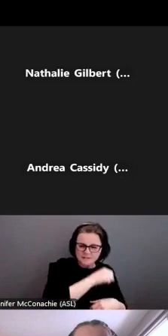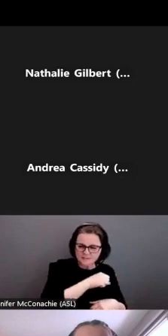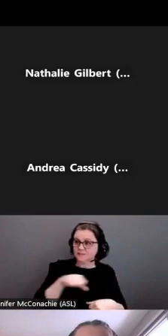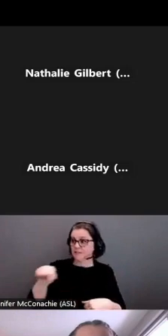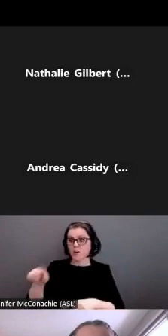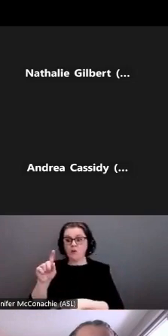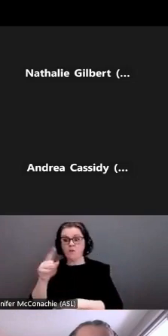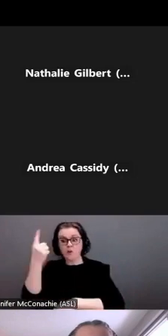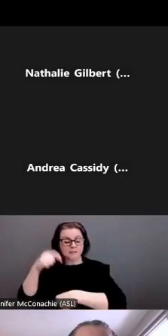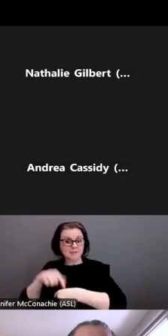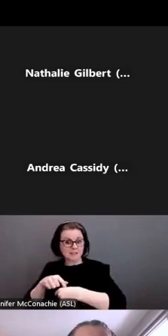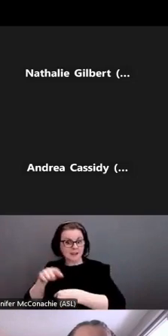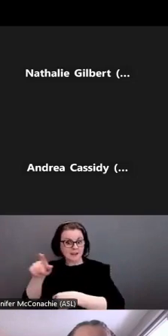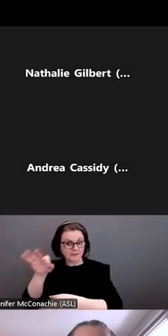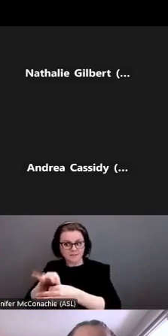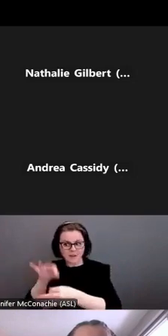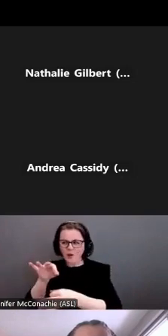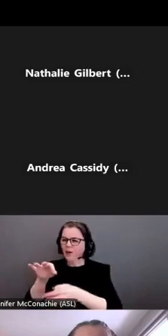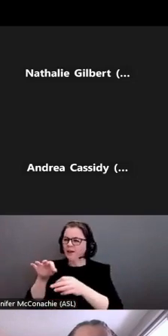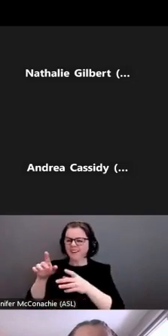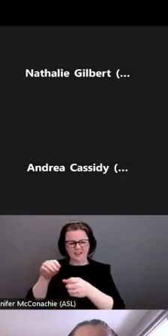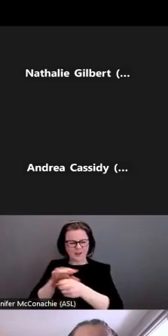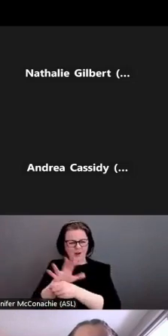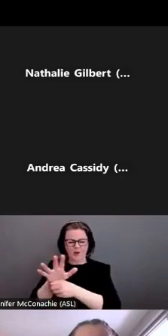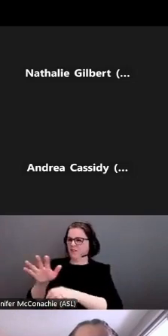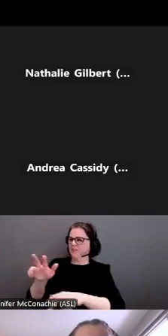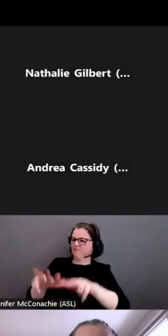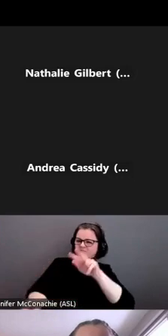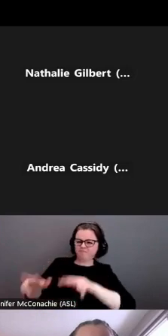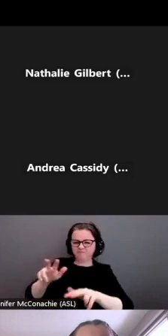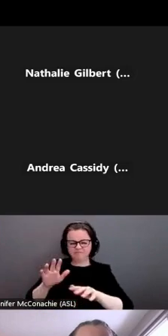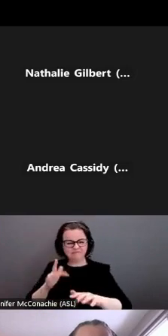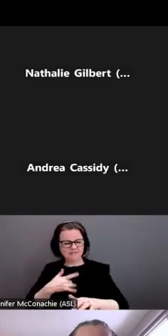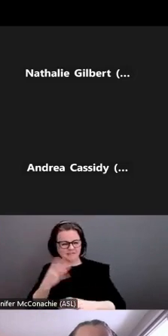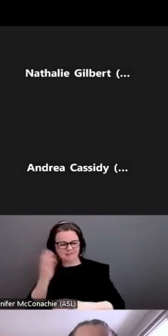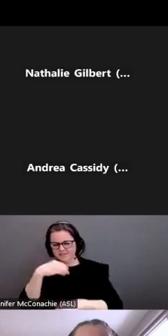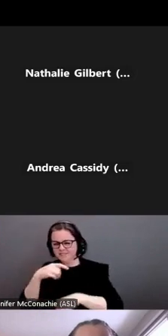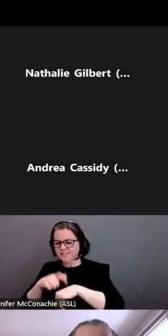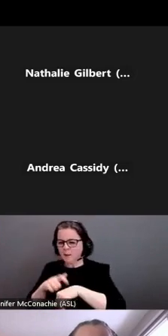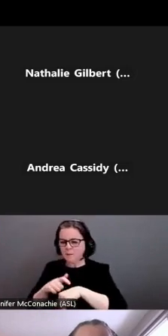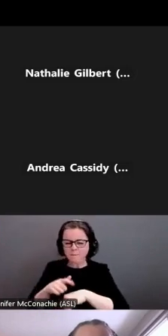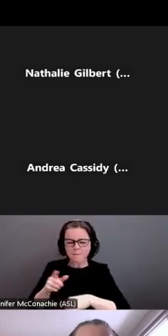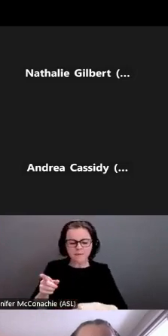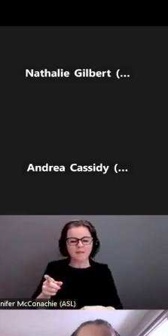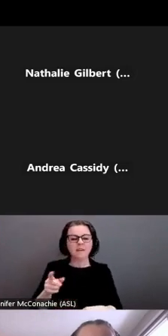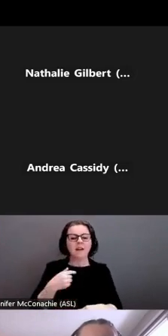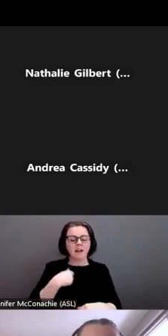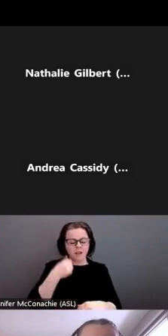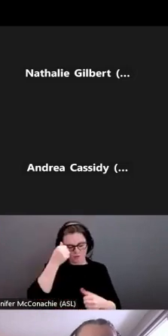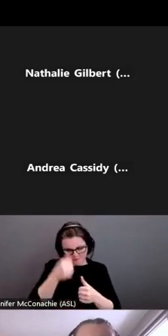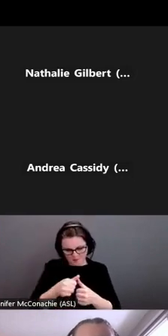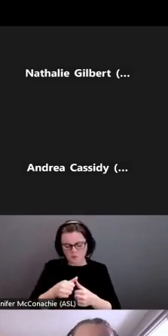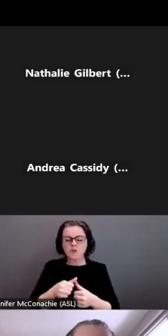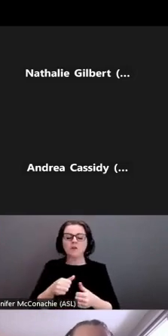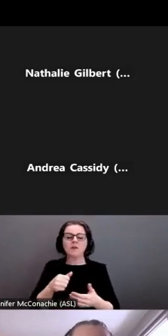was during COVID, so it was kind of like a weird time. But I do remember like us getting in the mail that, you